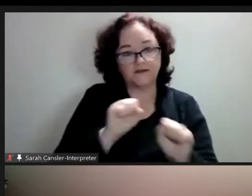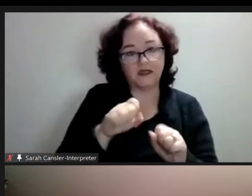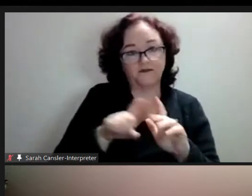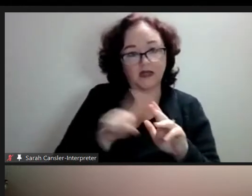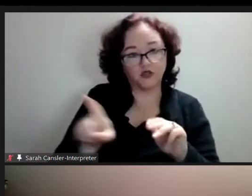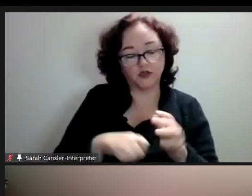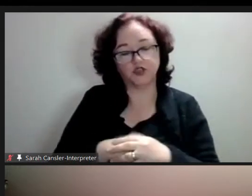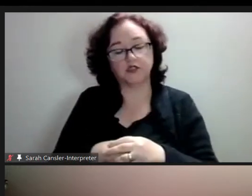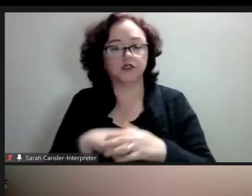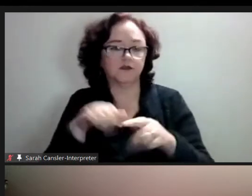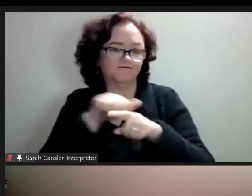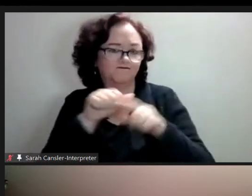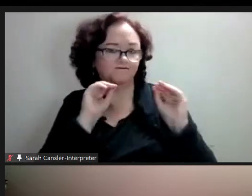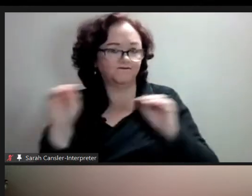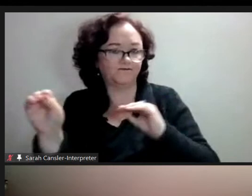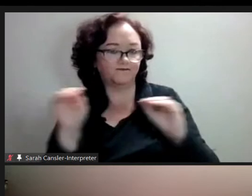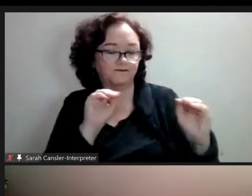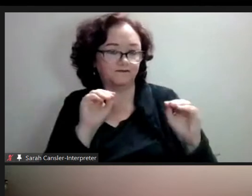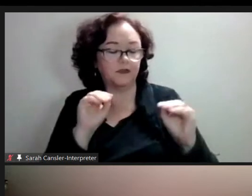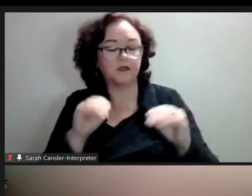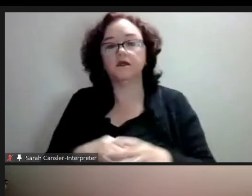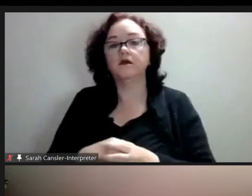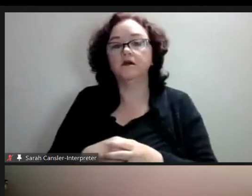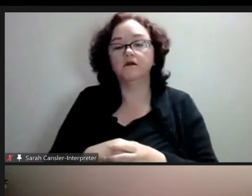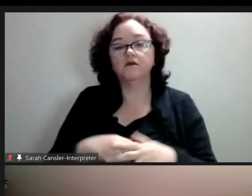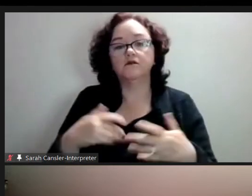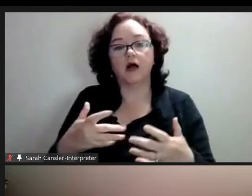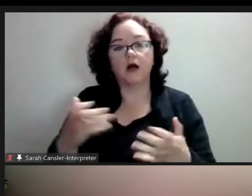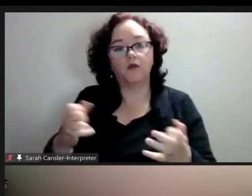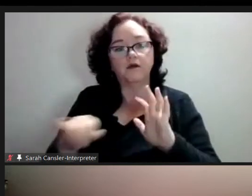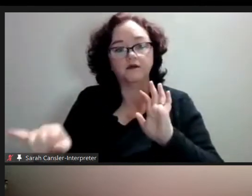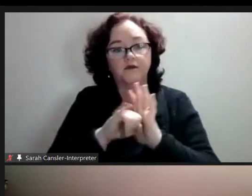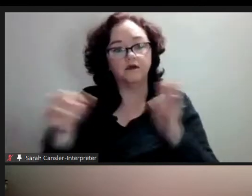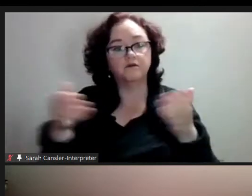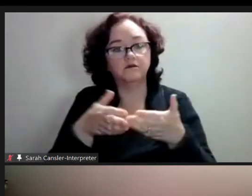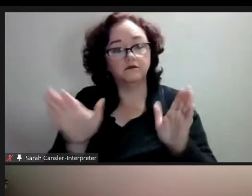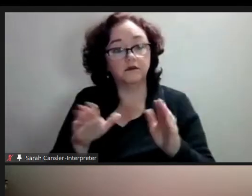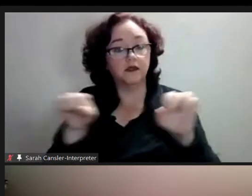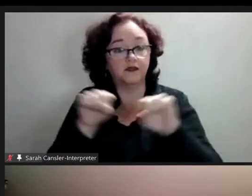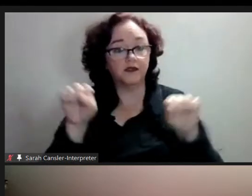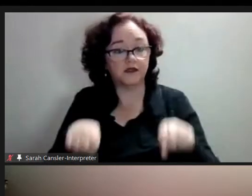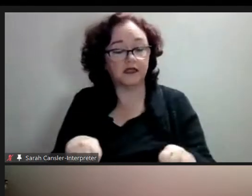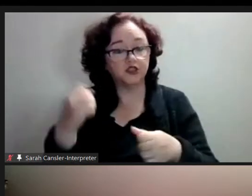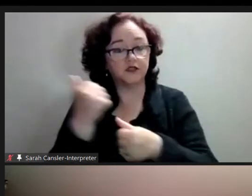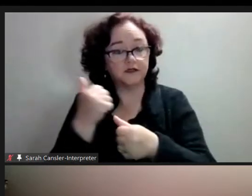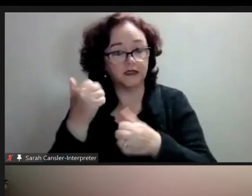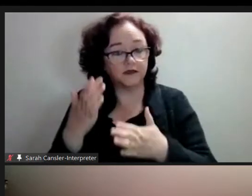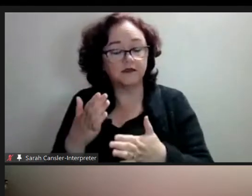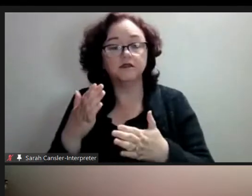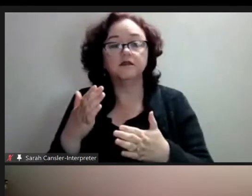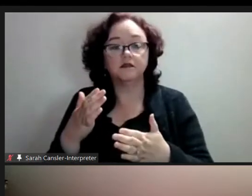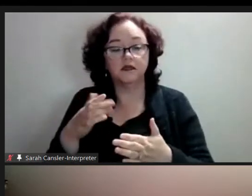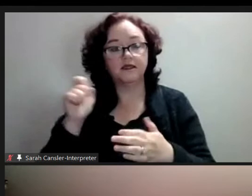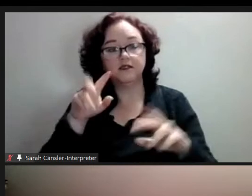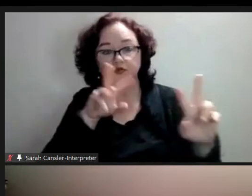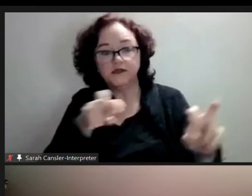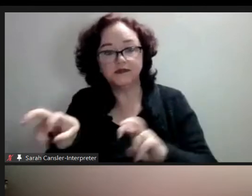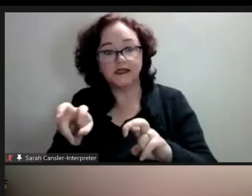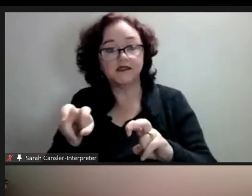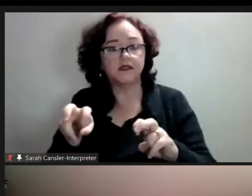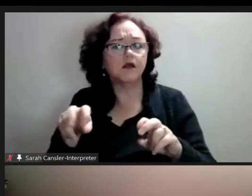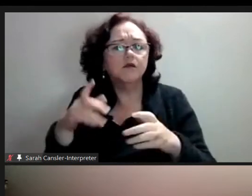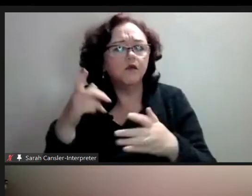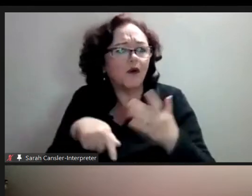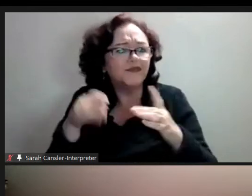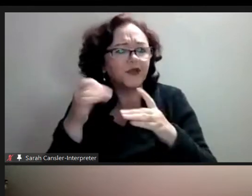you through an incident, I just want to just identify that overall the station attendants are to one, assess what the emergency is,